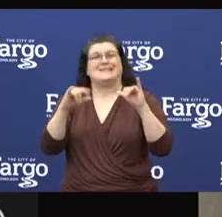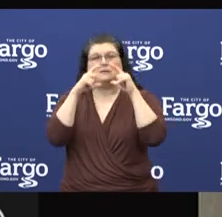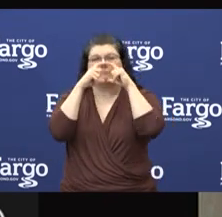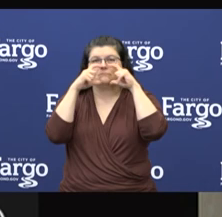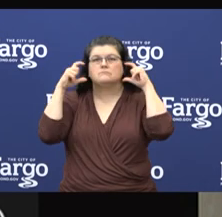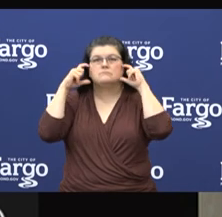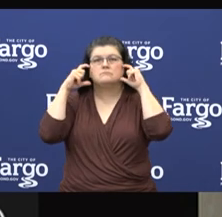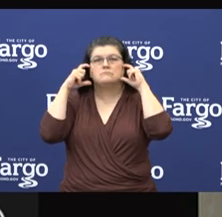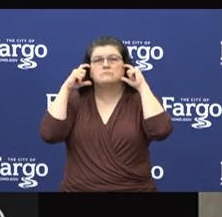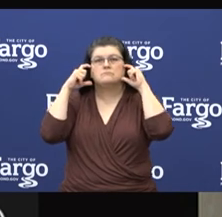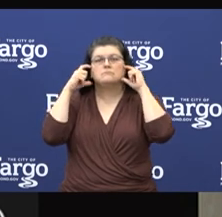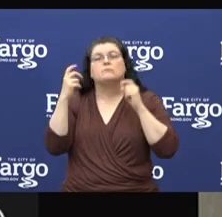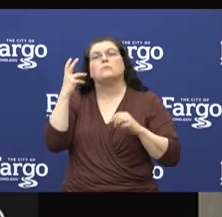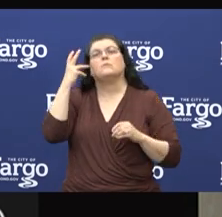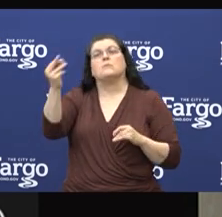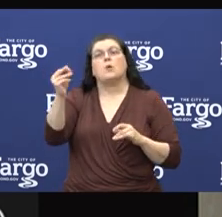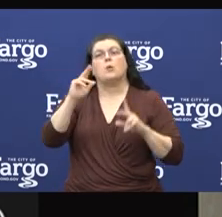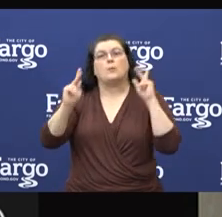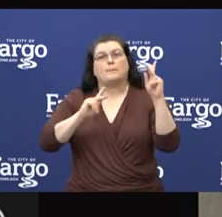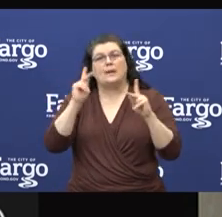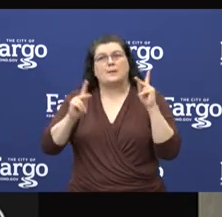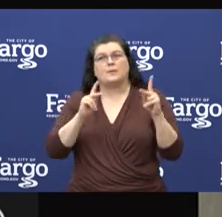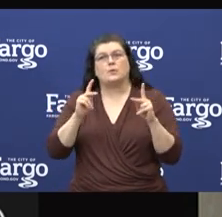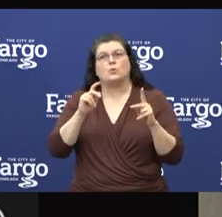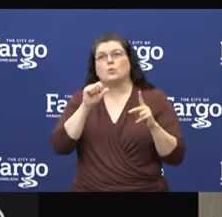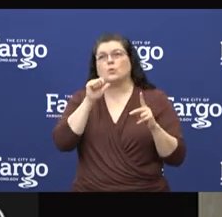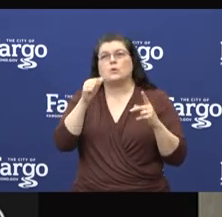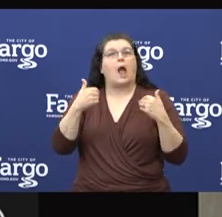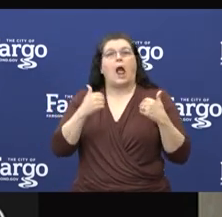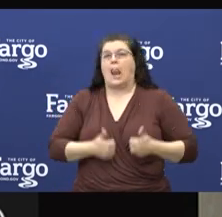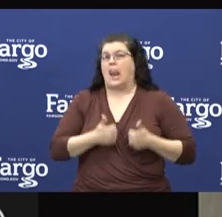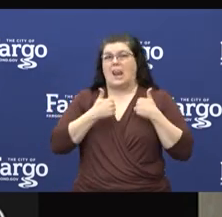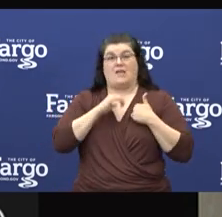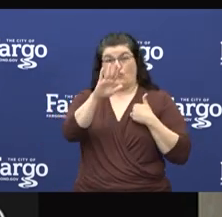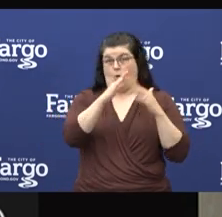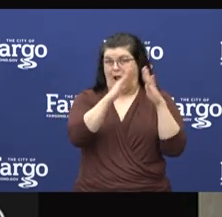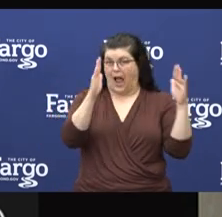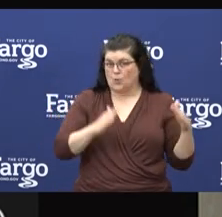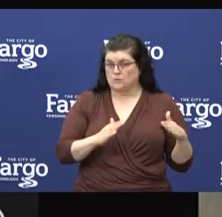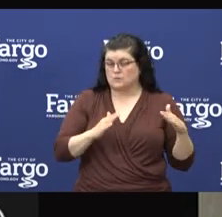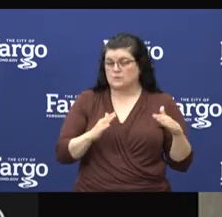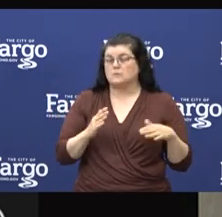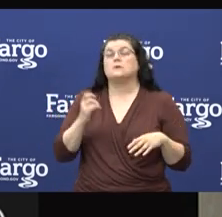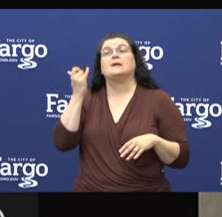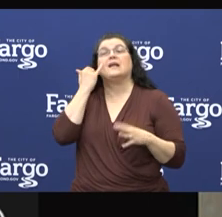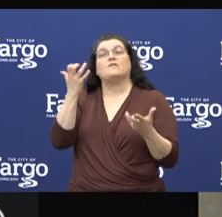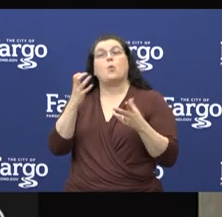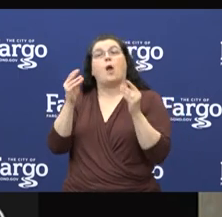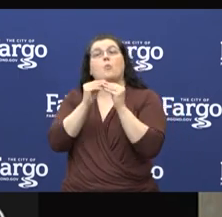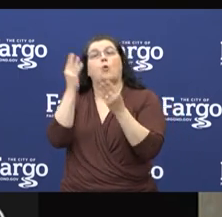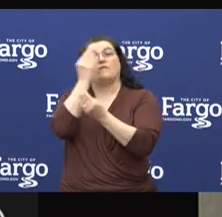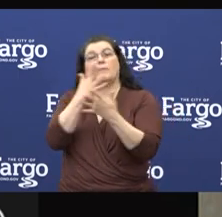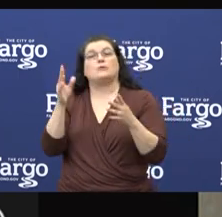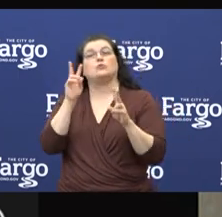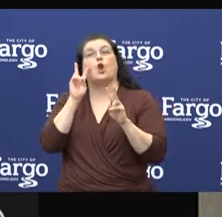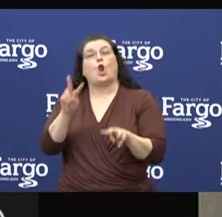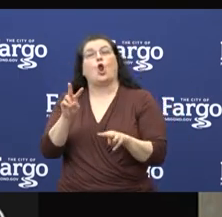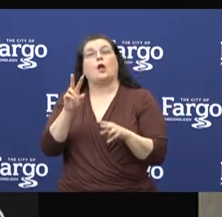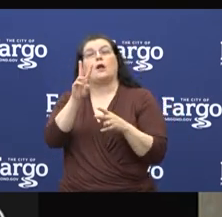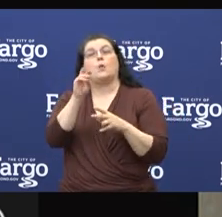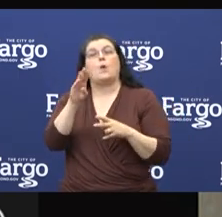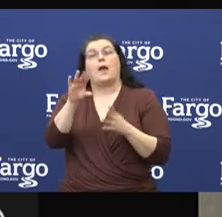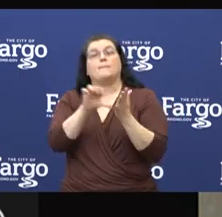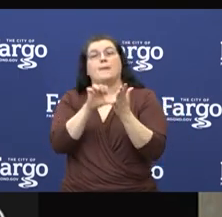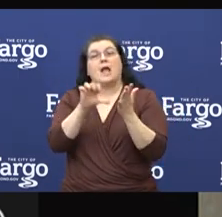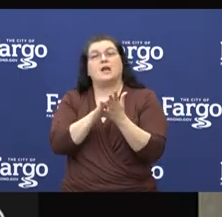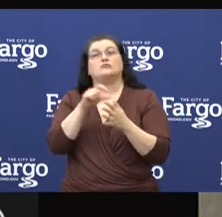when you are in proximity with other people who do not live in your household. If you're looking for more information, please visit the Minnesota